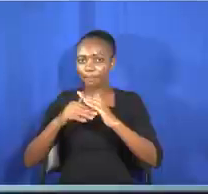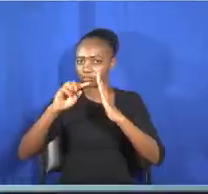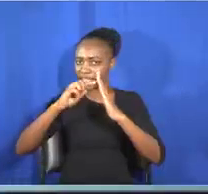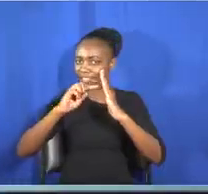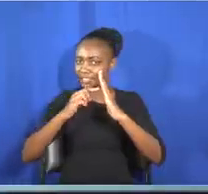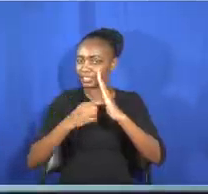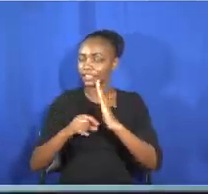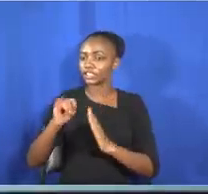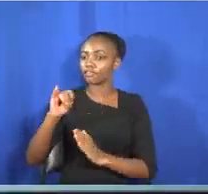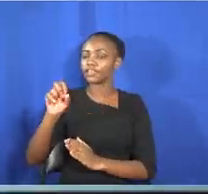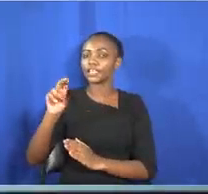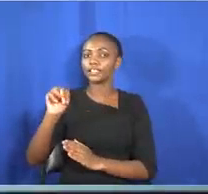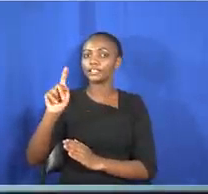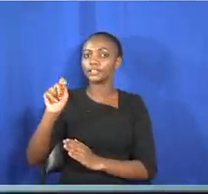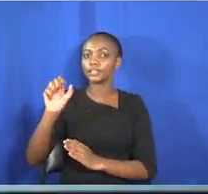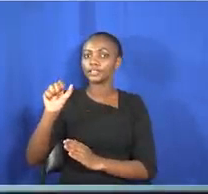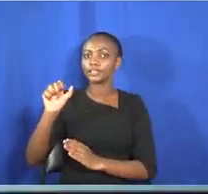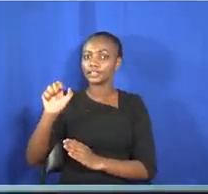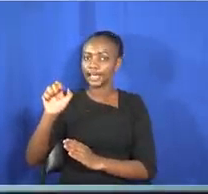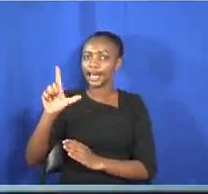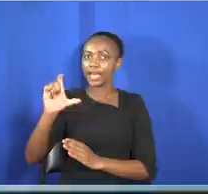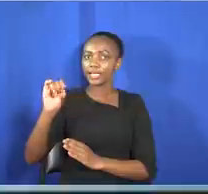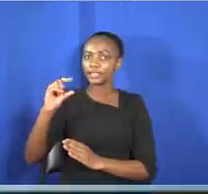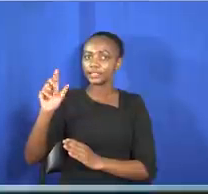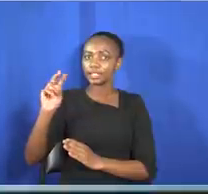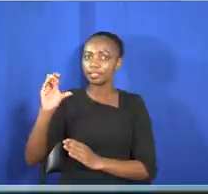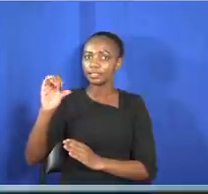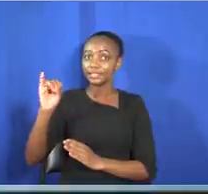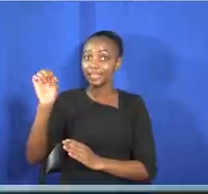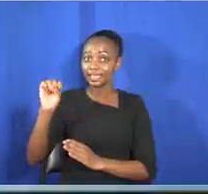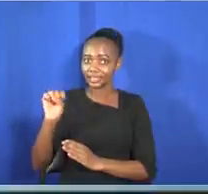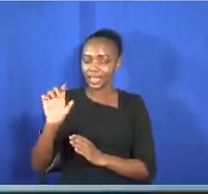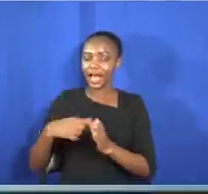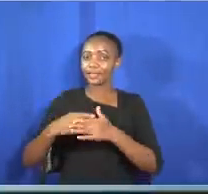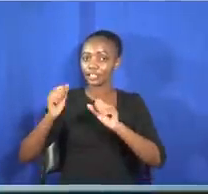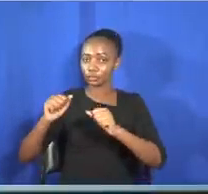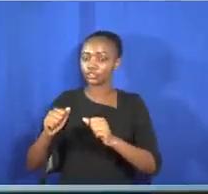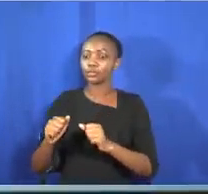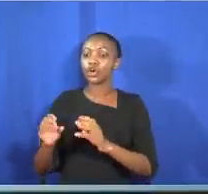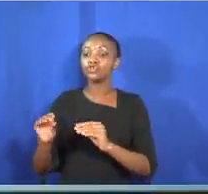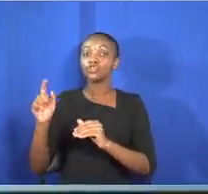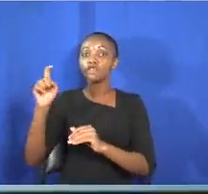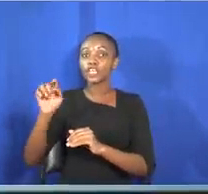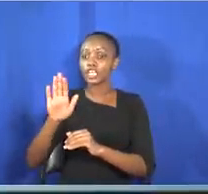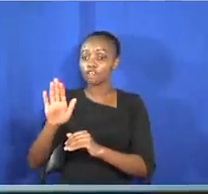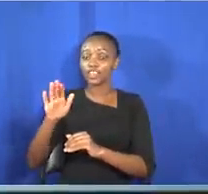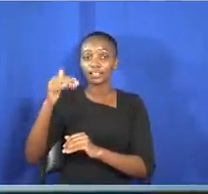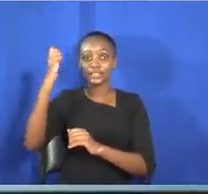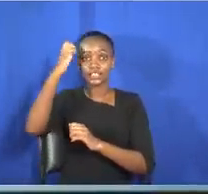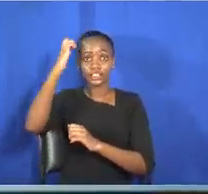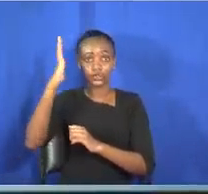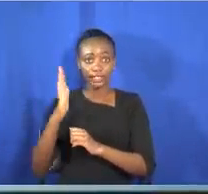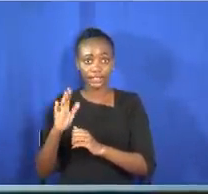8 intelligences as advocated by Howard Gardner, and then you are able to address the need of that